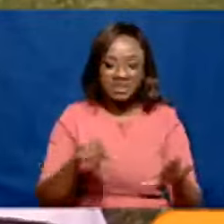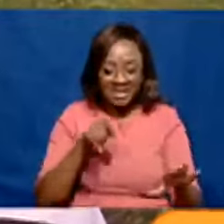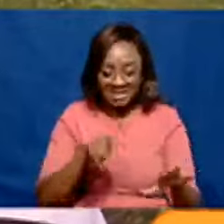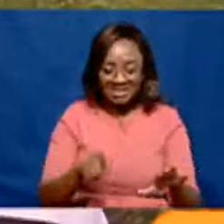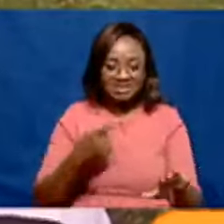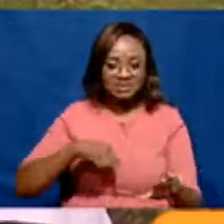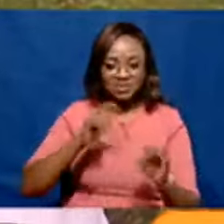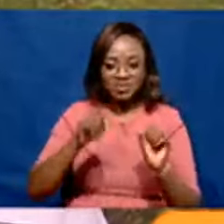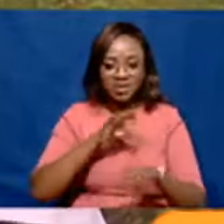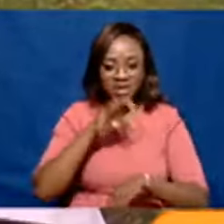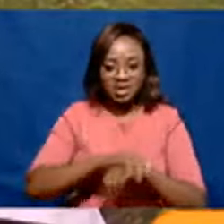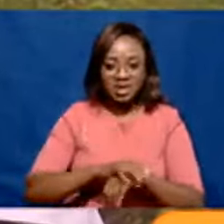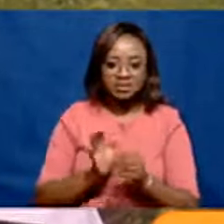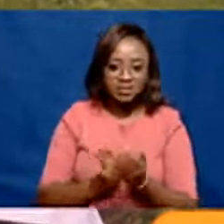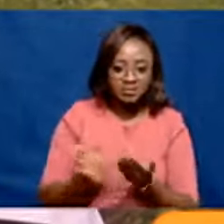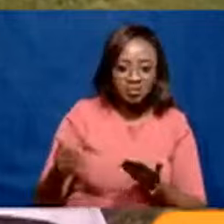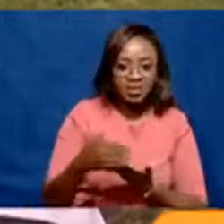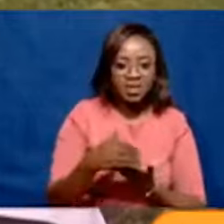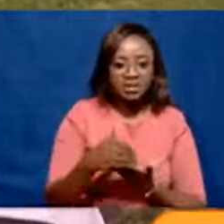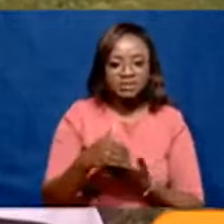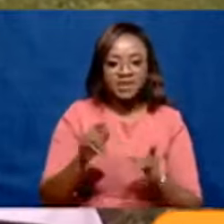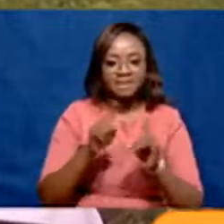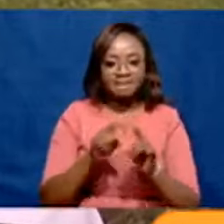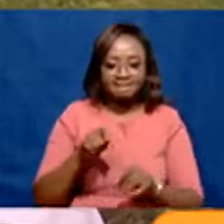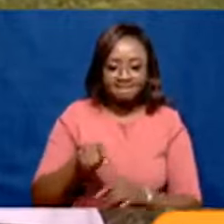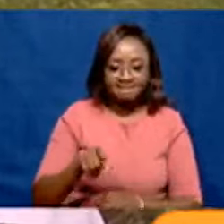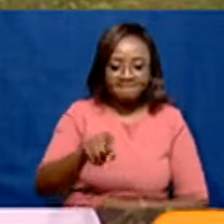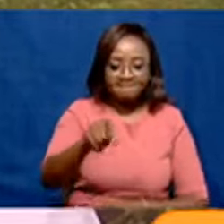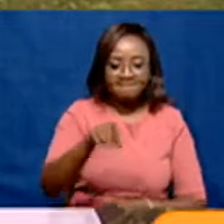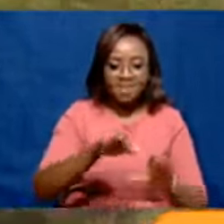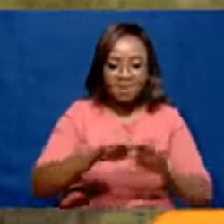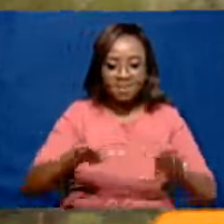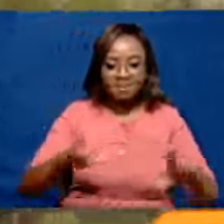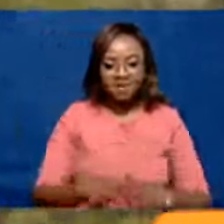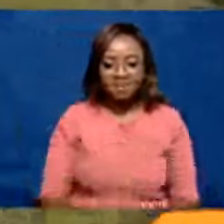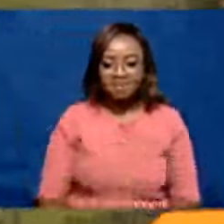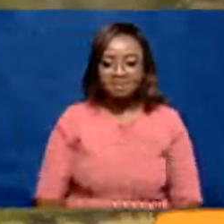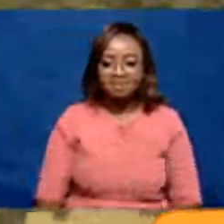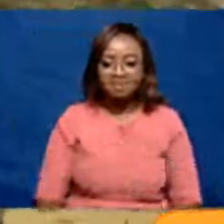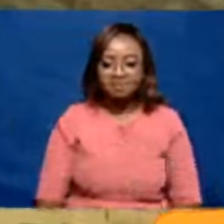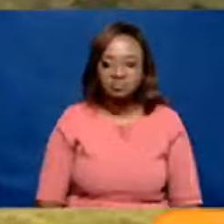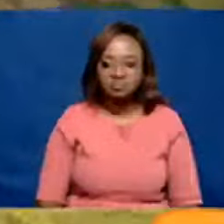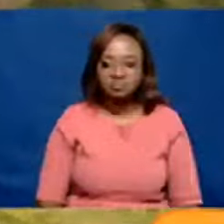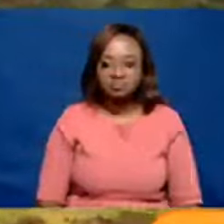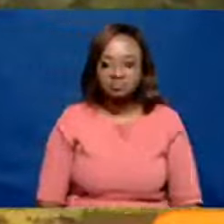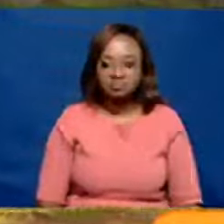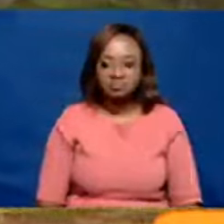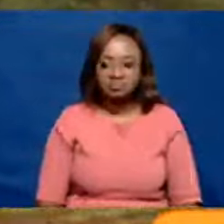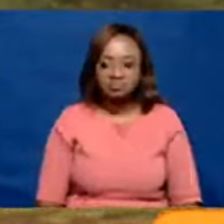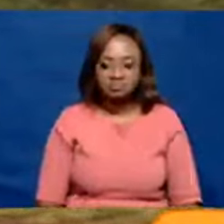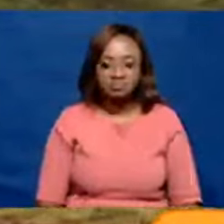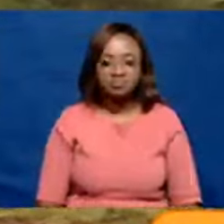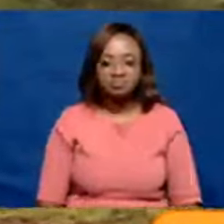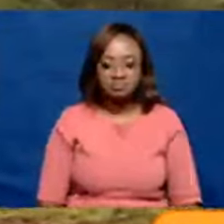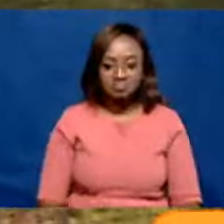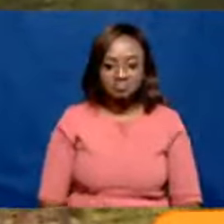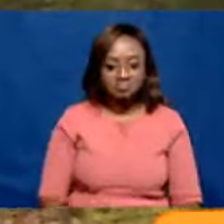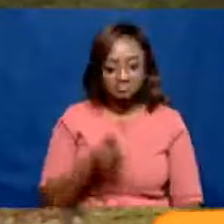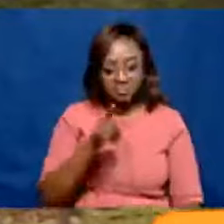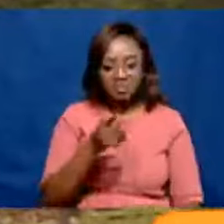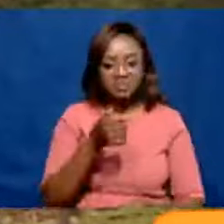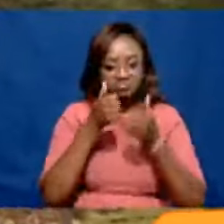purchased, mobilized and planted on the farms. This is one success story of what